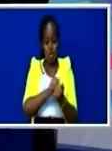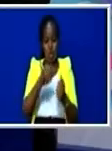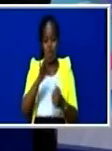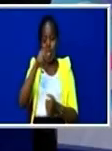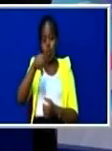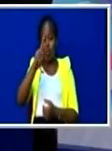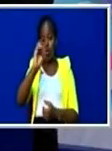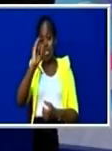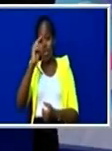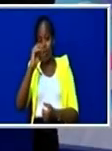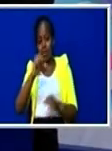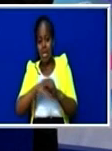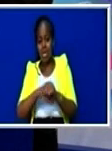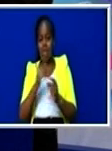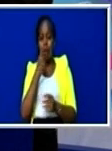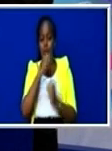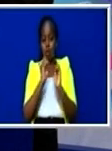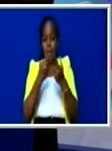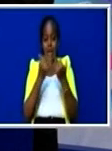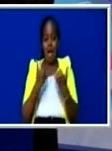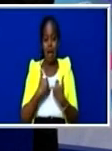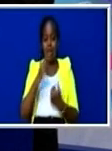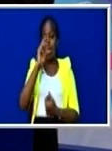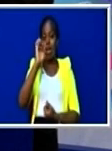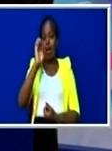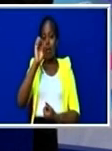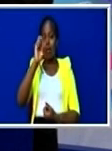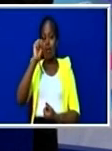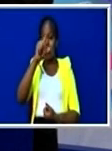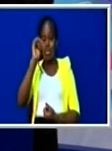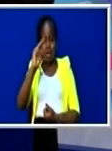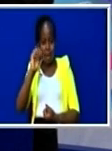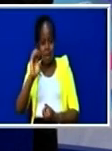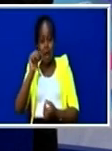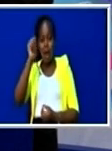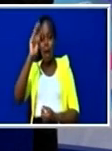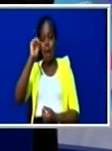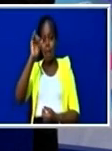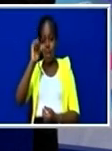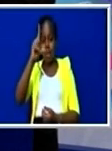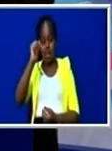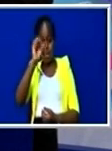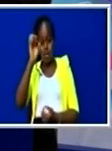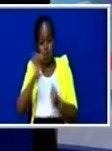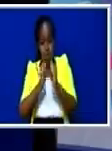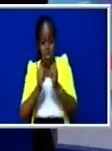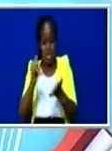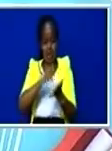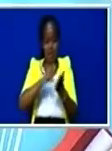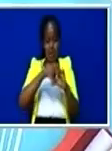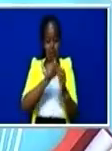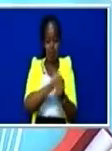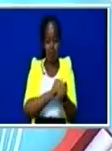mouth. We have enzyme amylase, which is not involved in the digestion of proteins. But then in